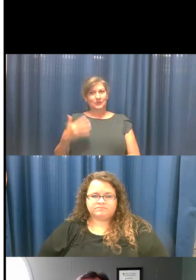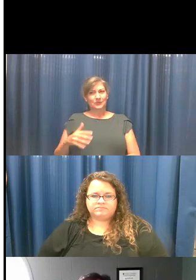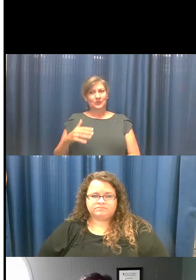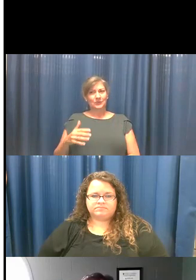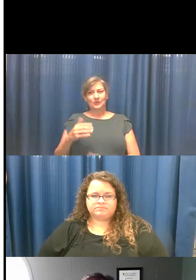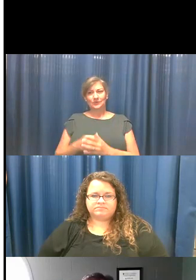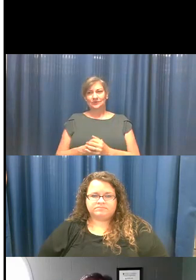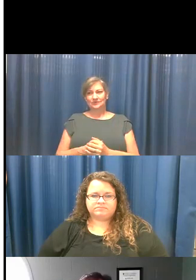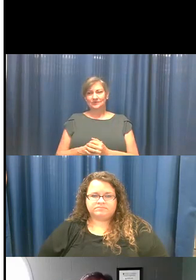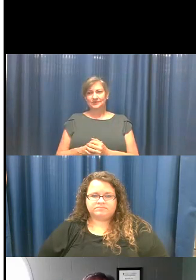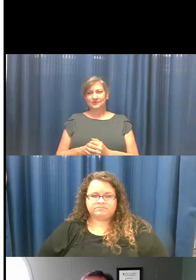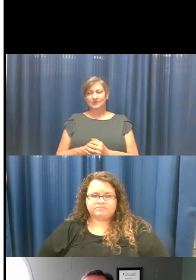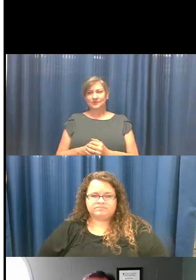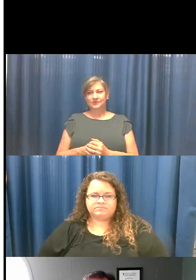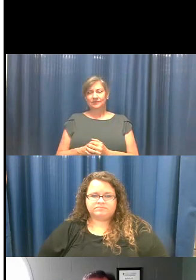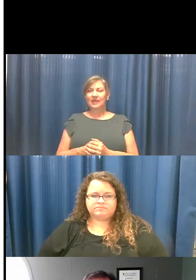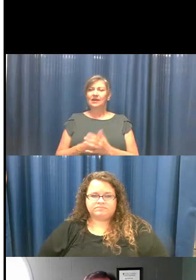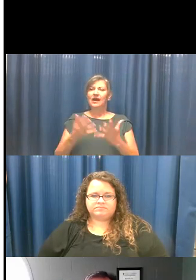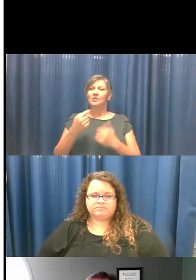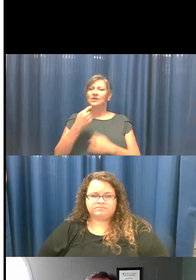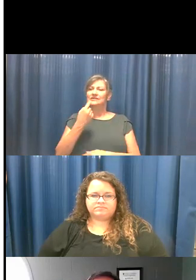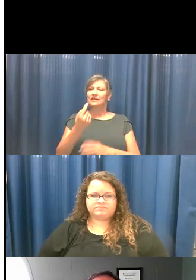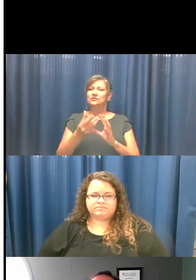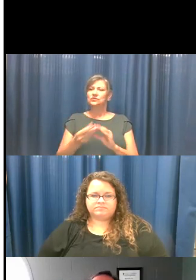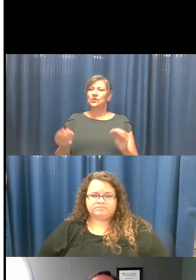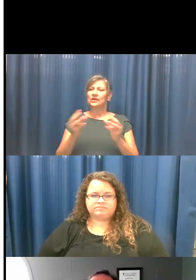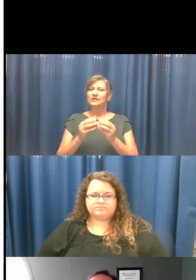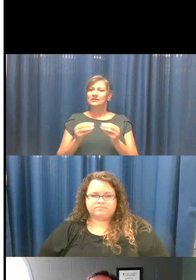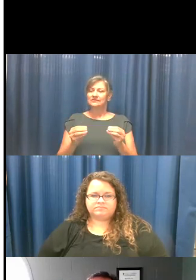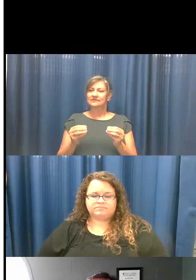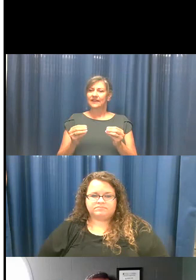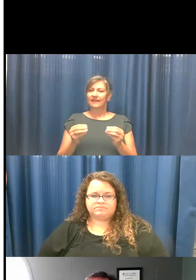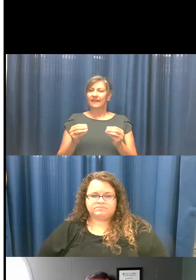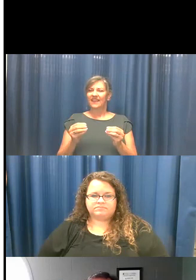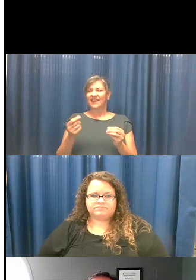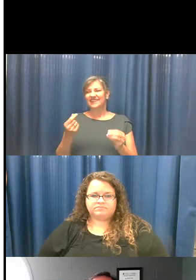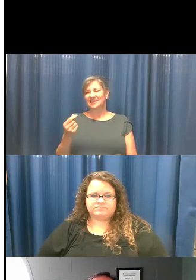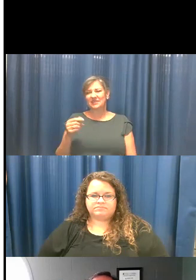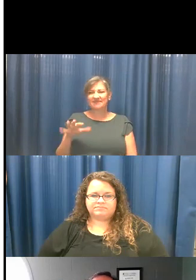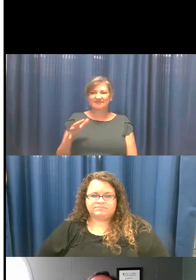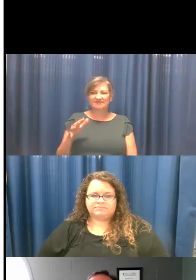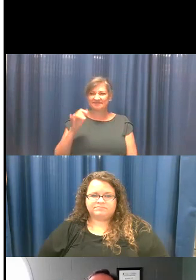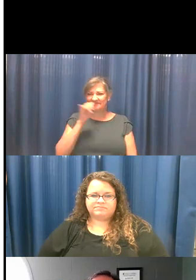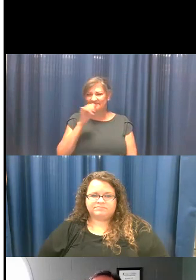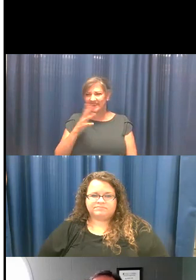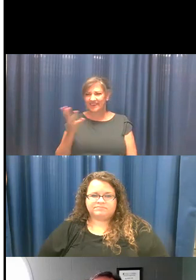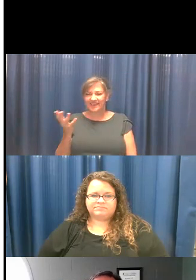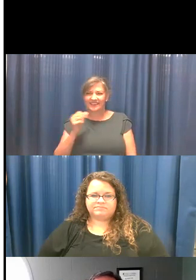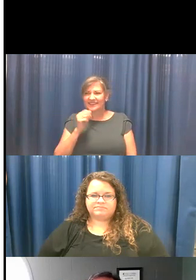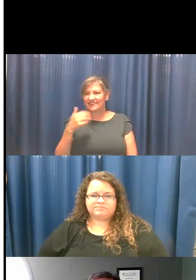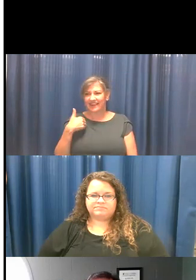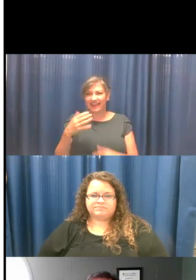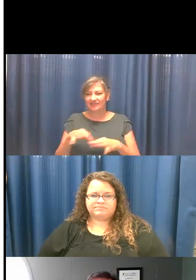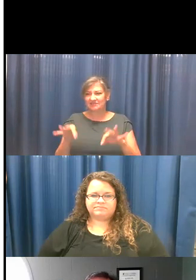here. And I want to share a story with you. It's a little bit hokey, does not have